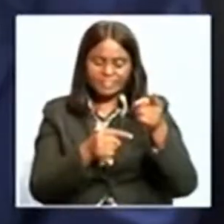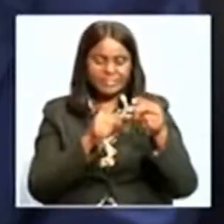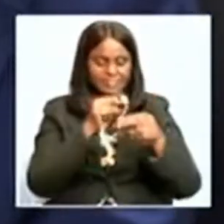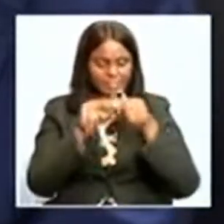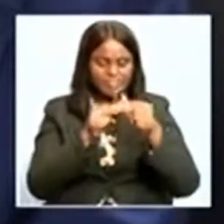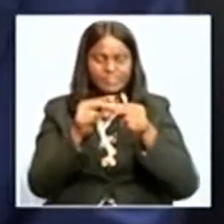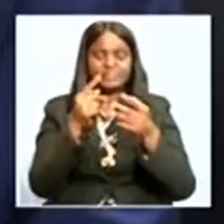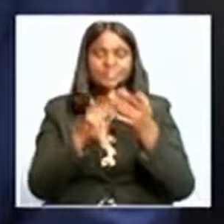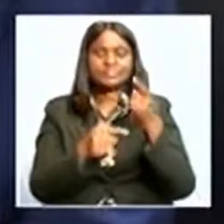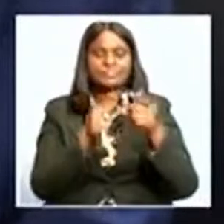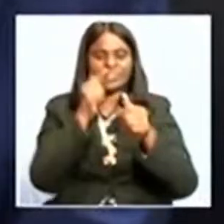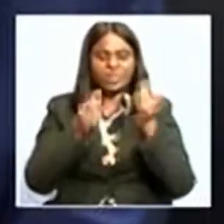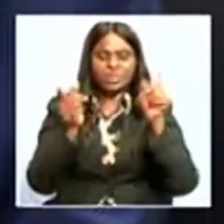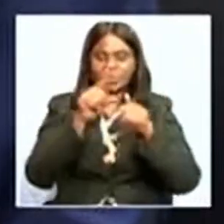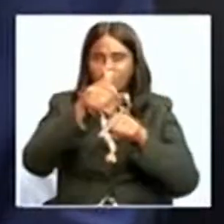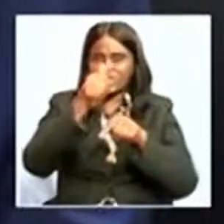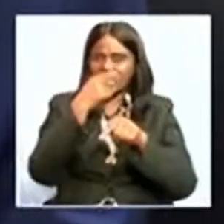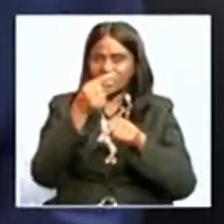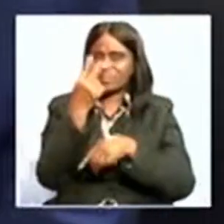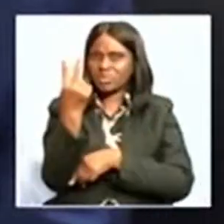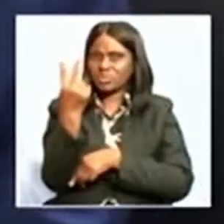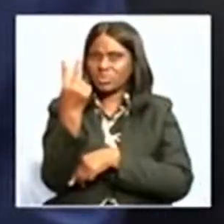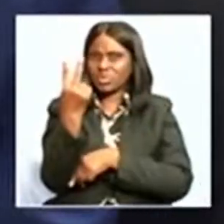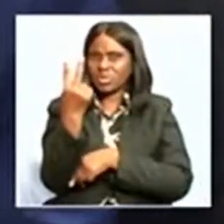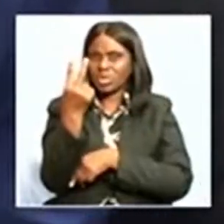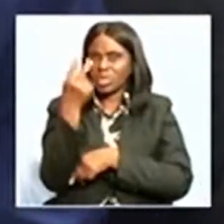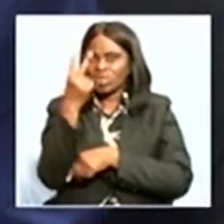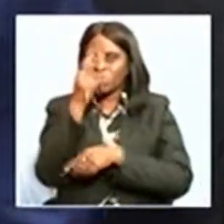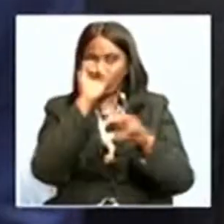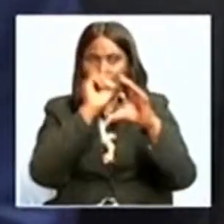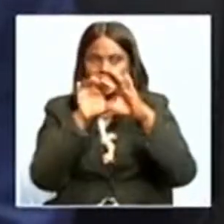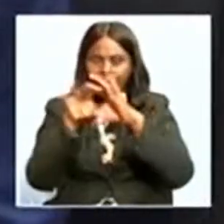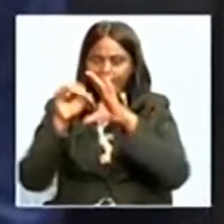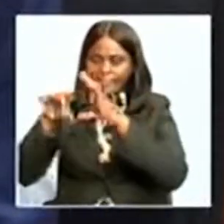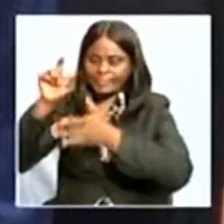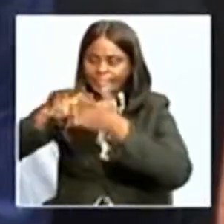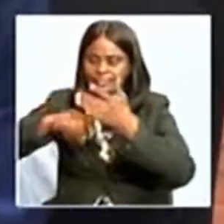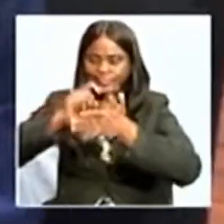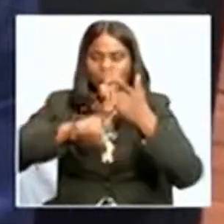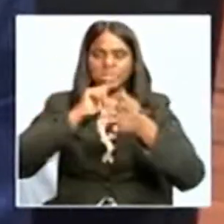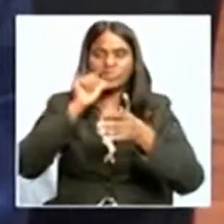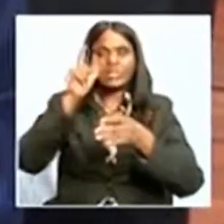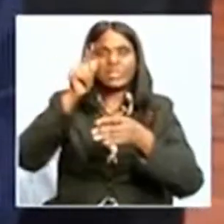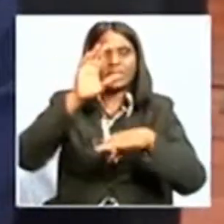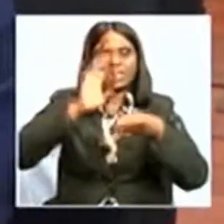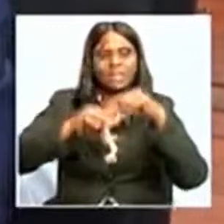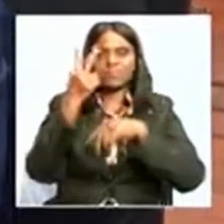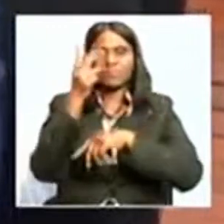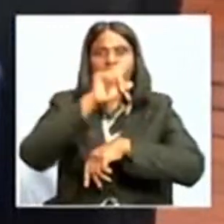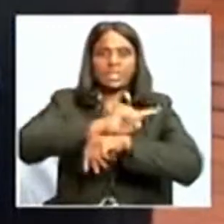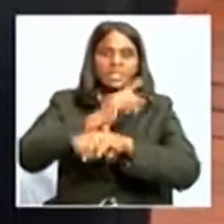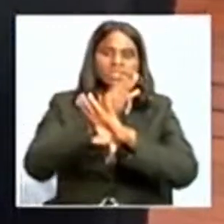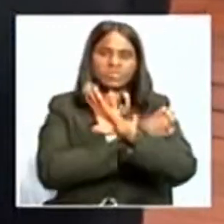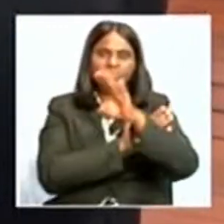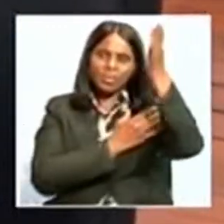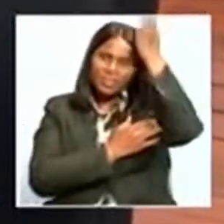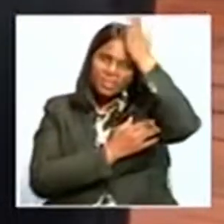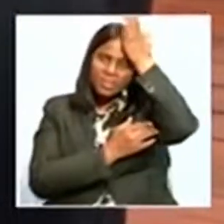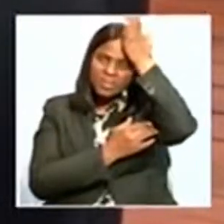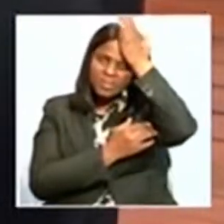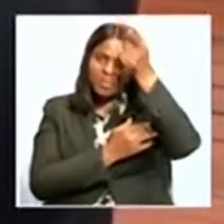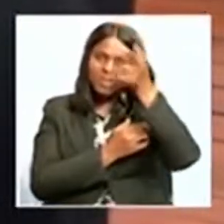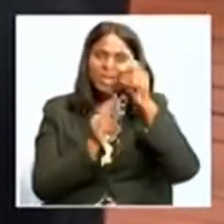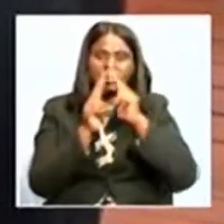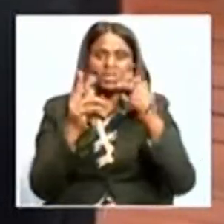means. Because when you say to remit tax not later than 2 days before the due date,